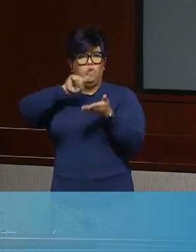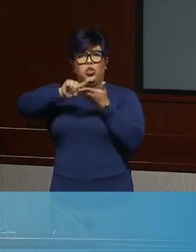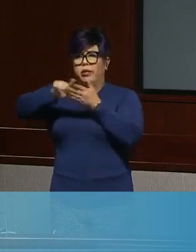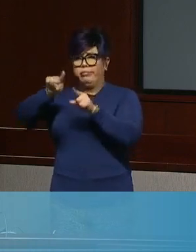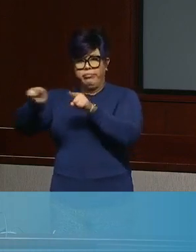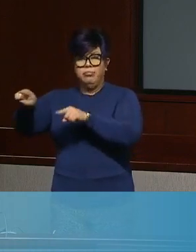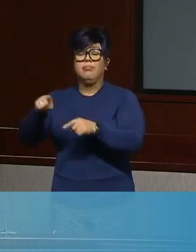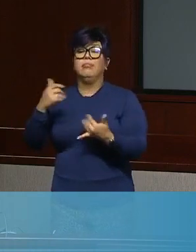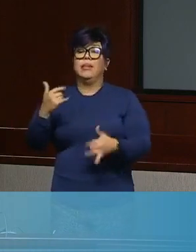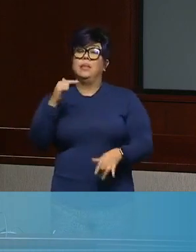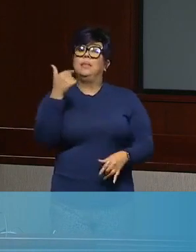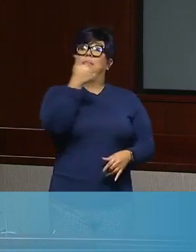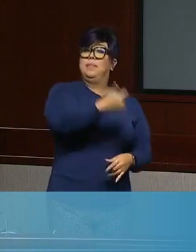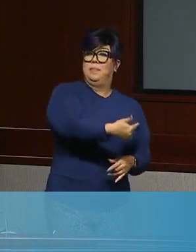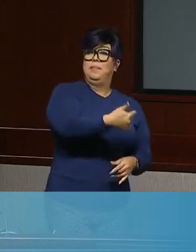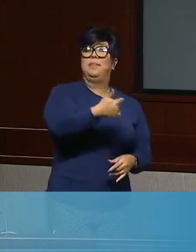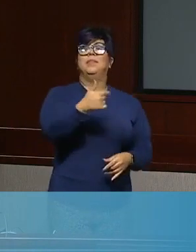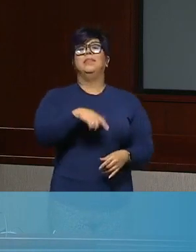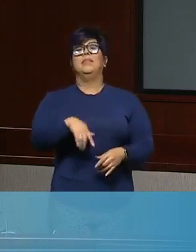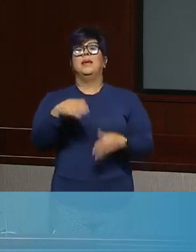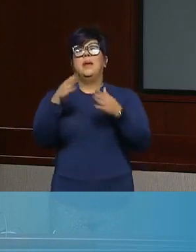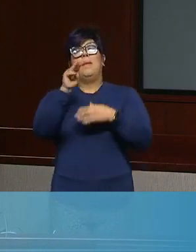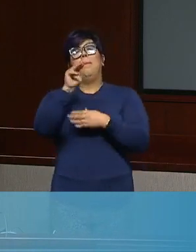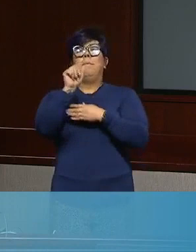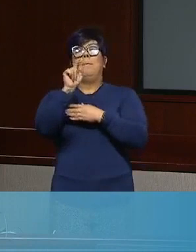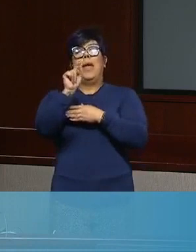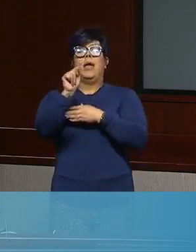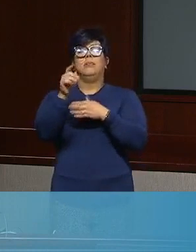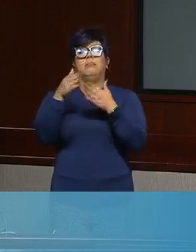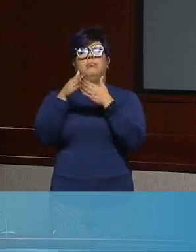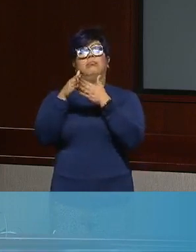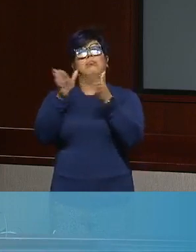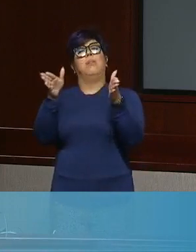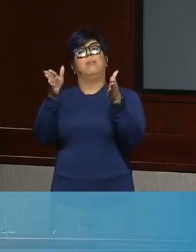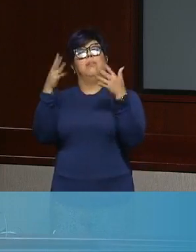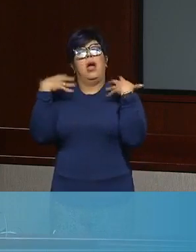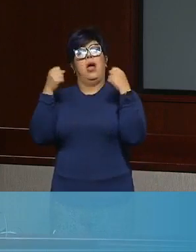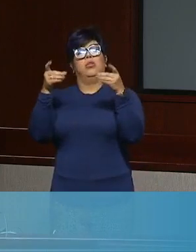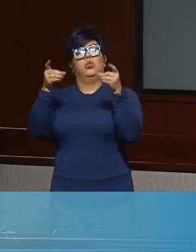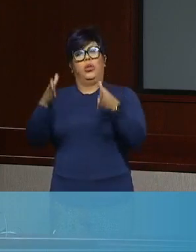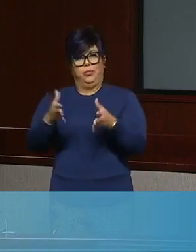with that, I'll turn it over to our Director of Public Health, Matt Constantine.